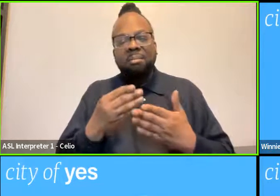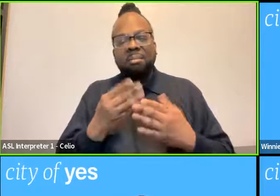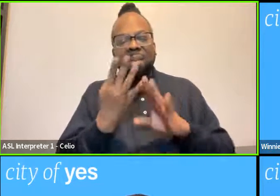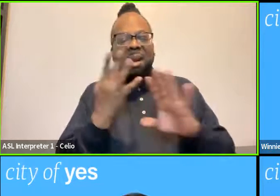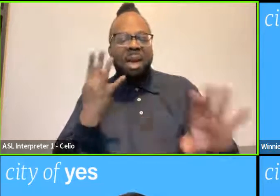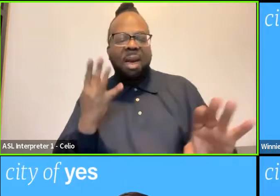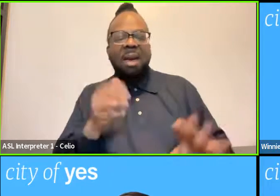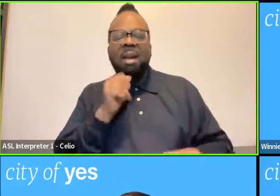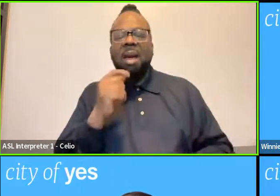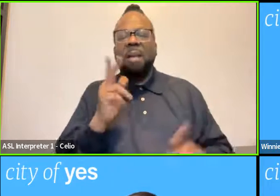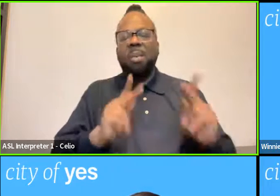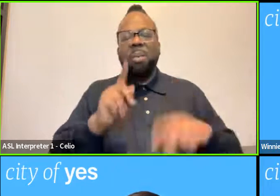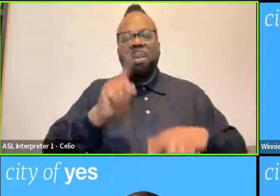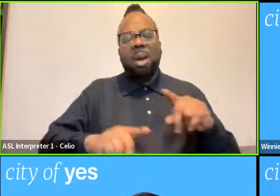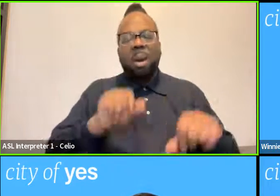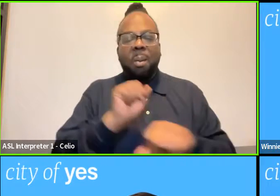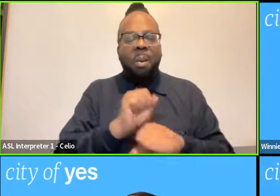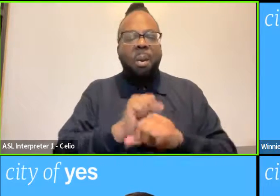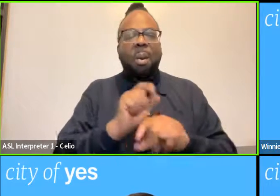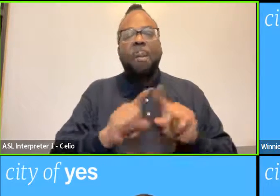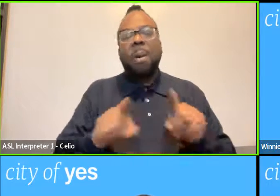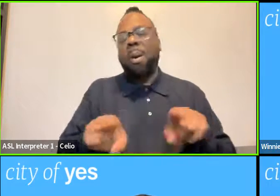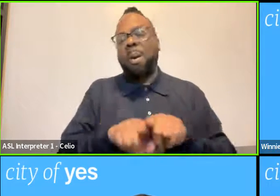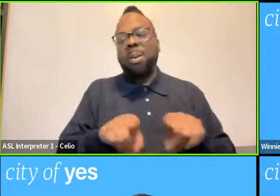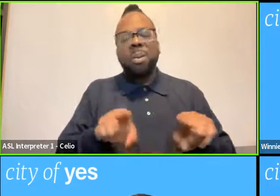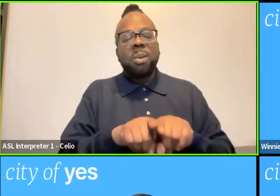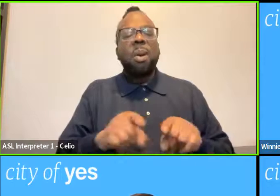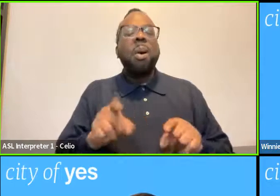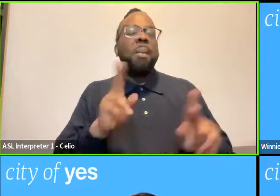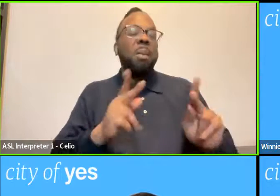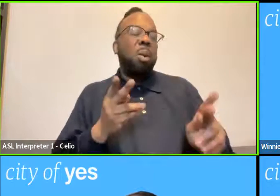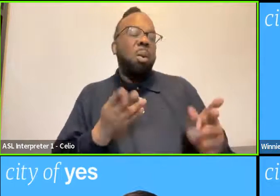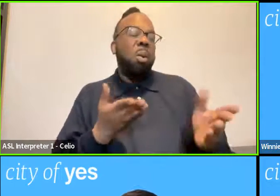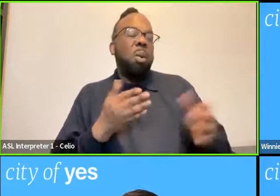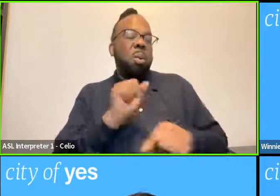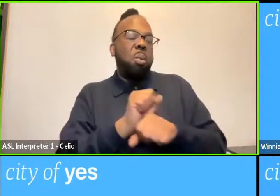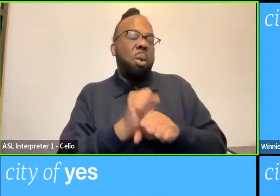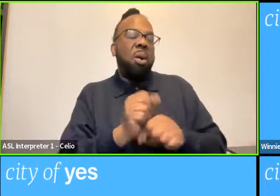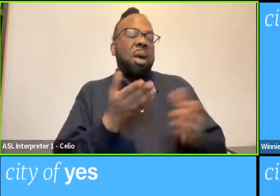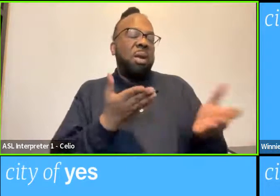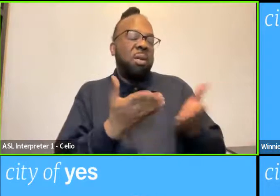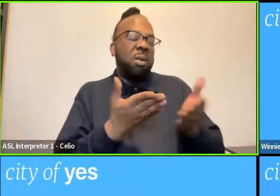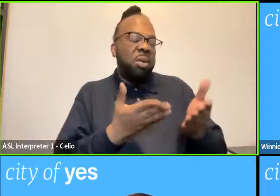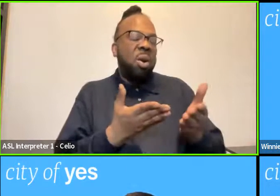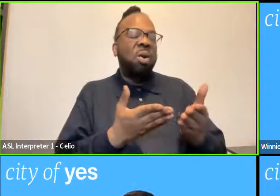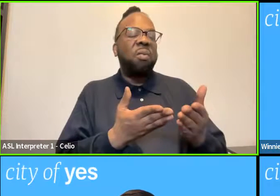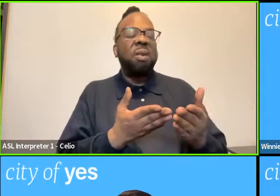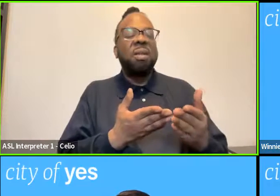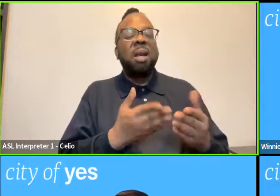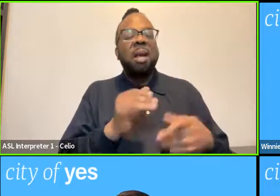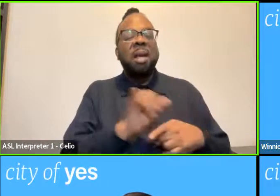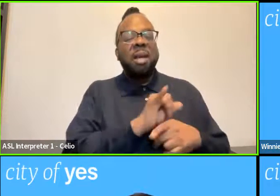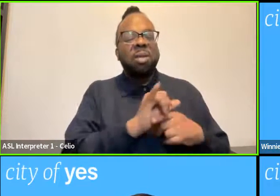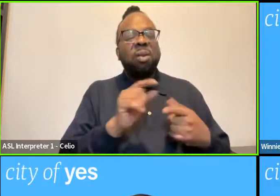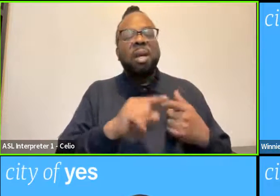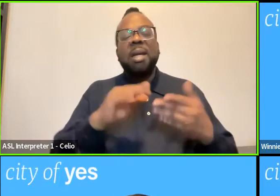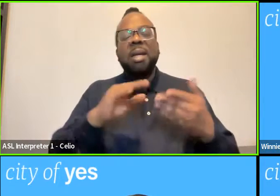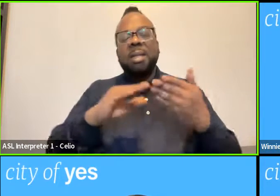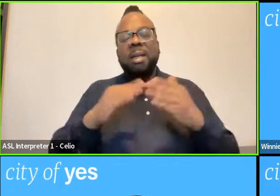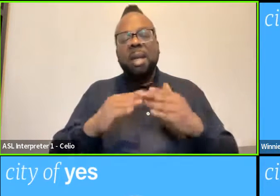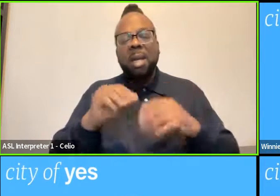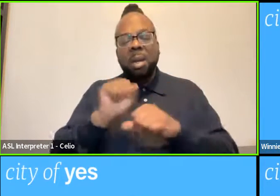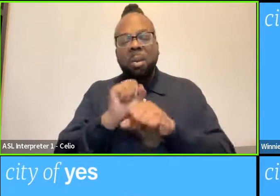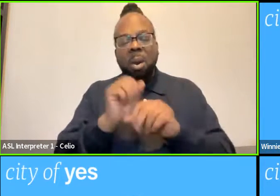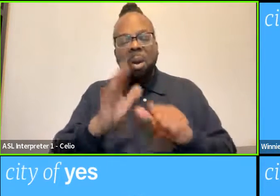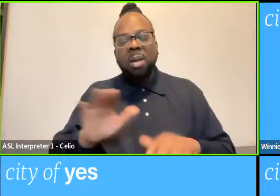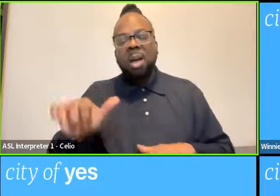can't work for whatever reason, but also the service industry employees, city employees, and other folks like